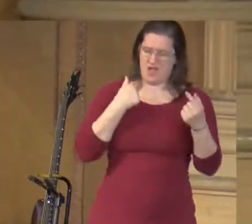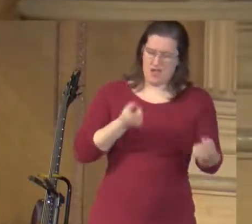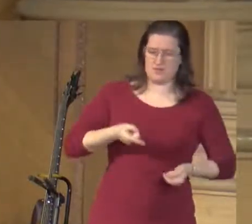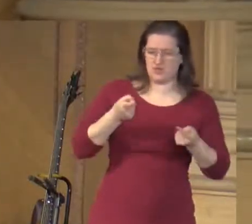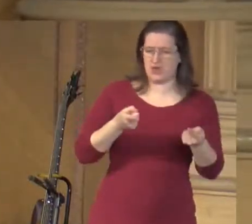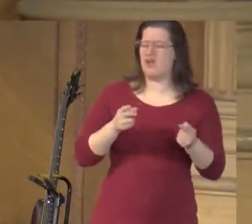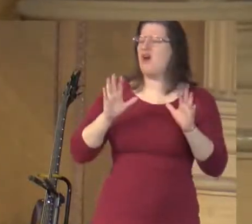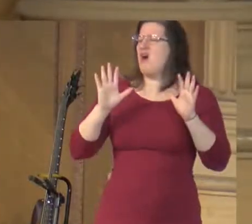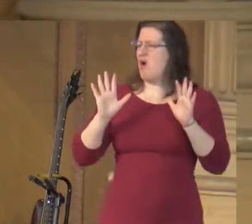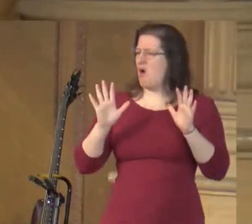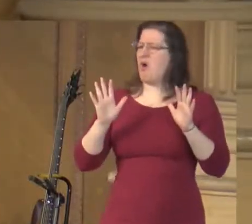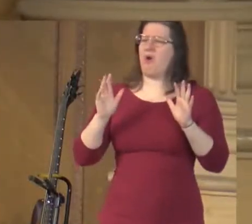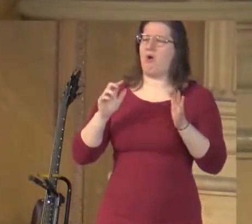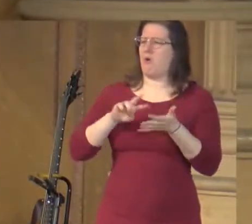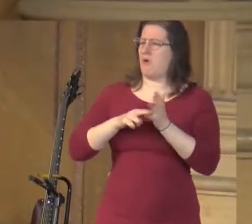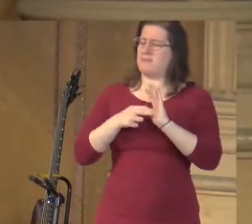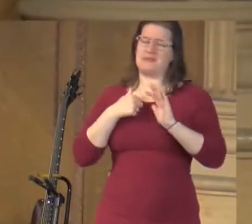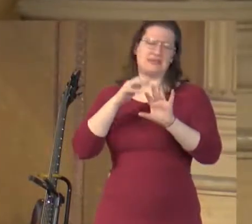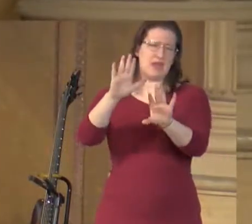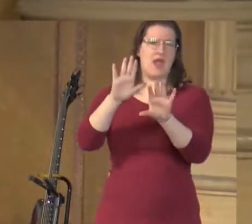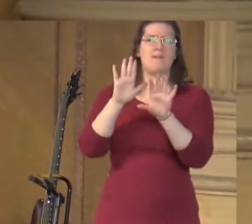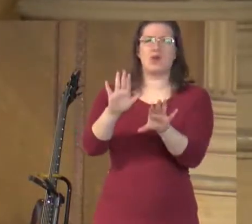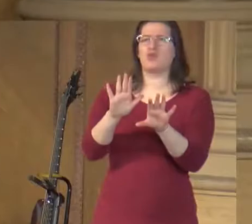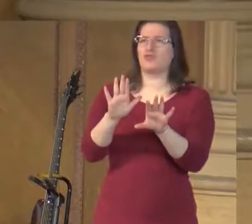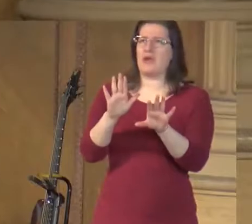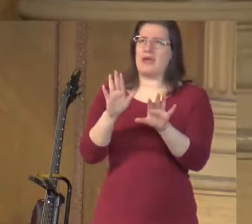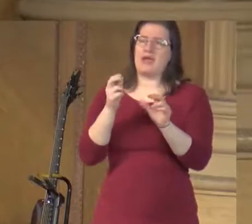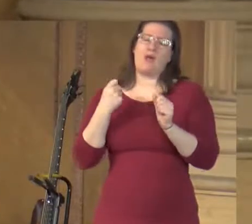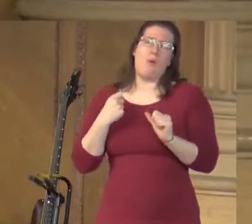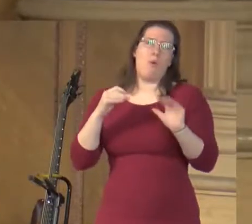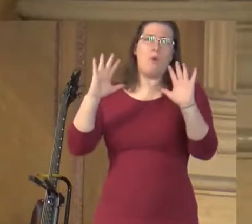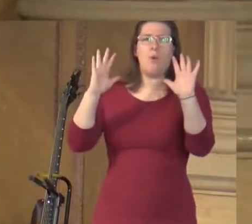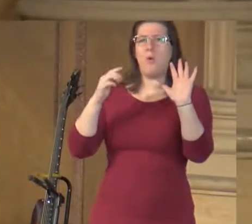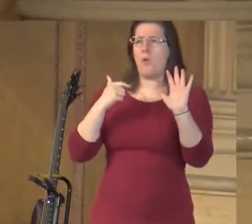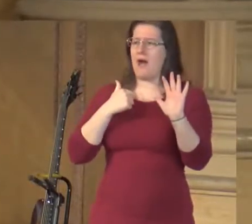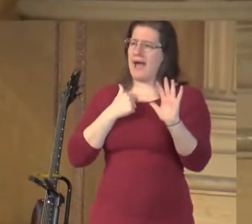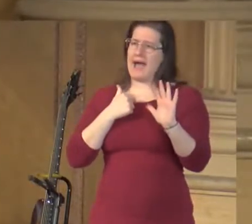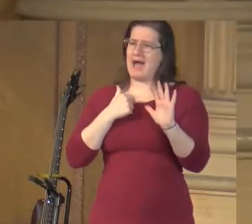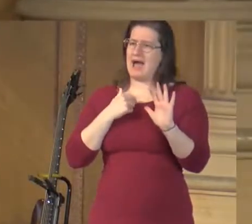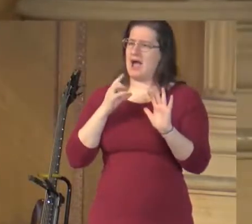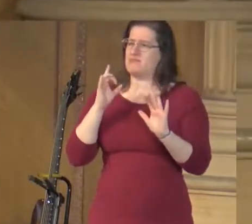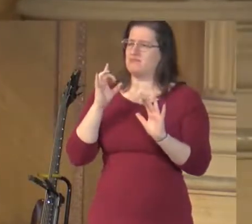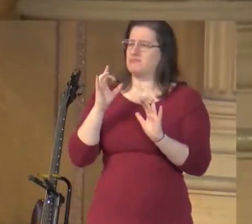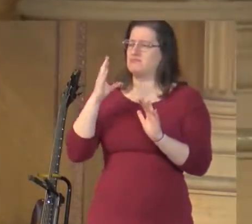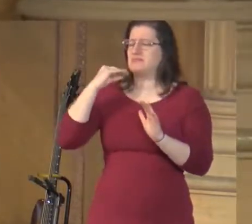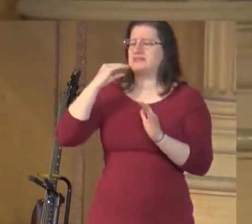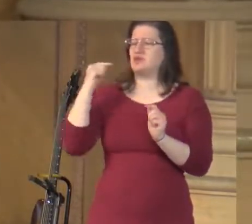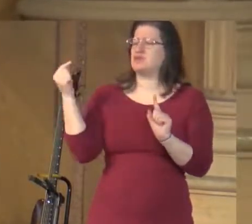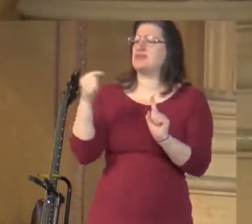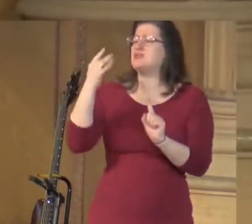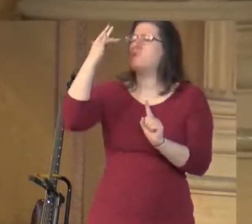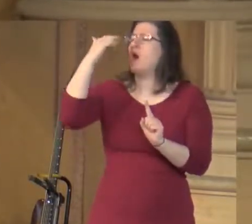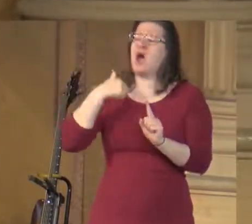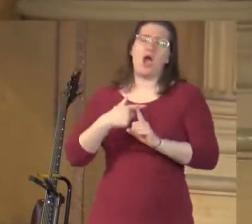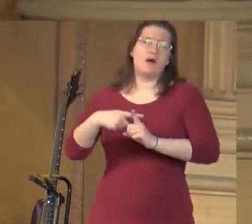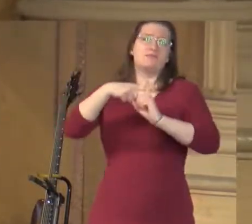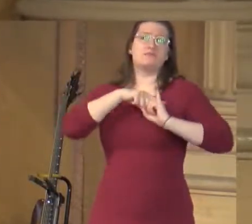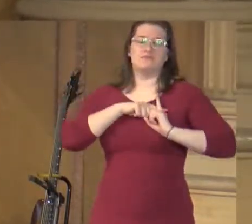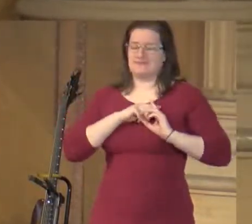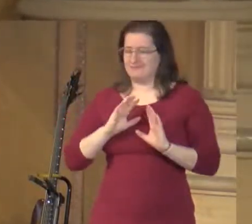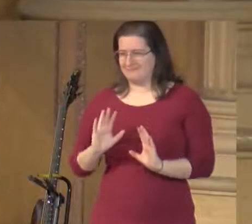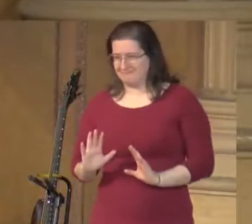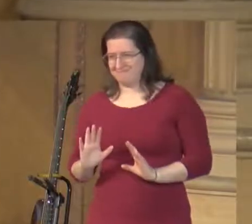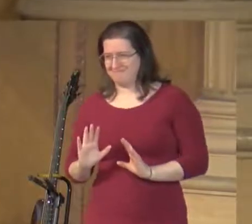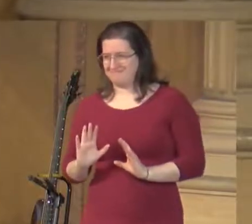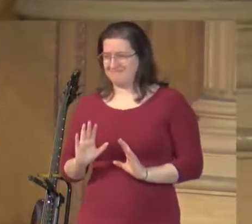rather believe that I'm a great martyr than that I'm a great jerk. But Peter says here, and I think this is a trap that